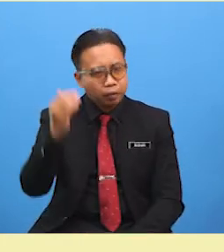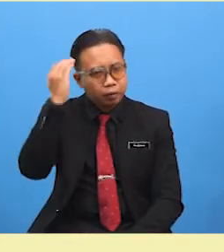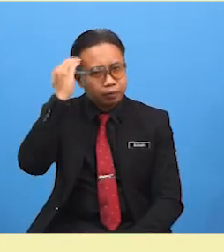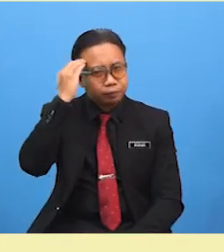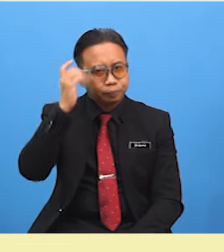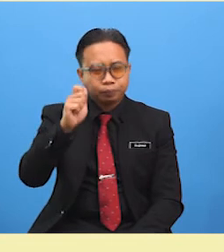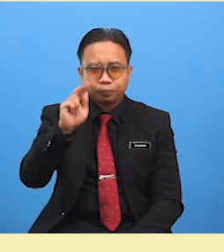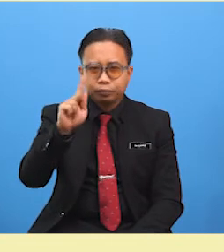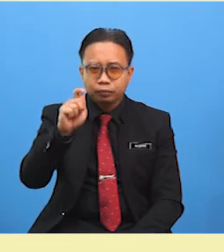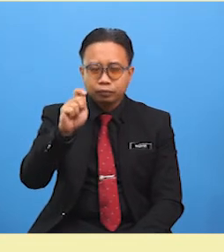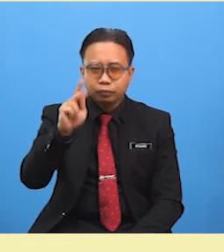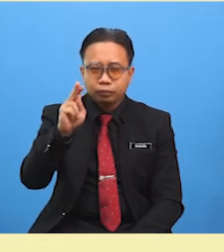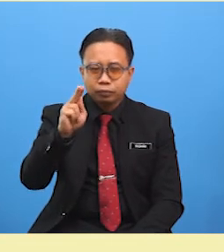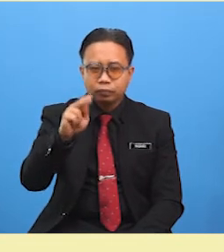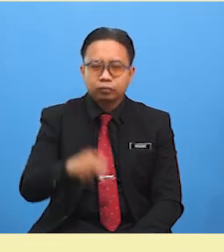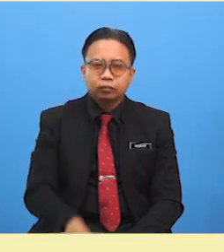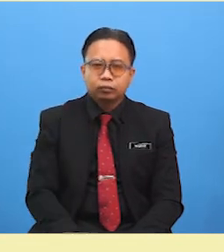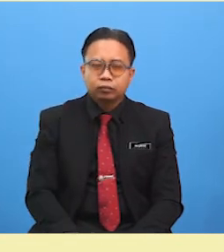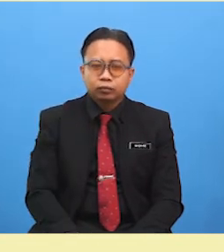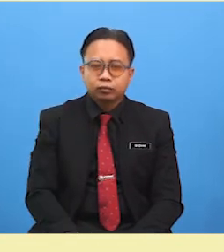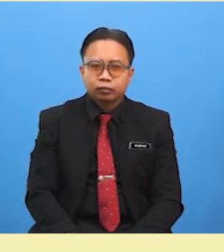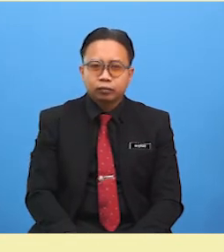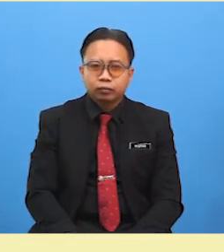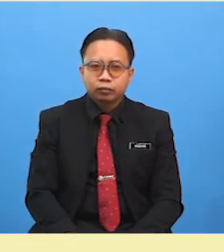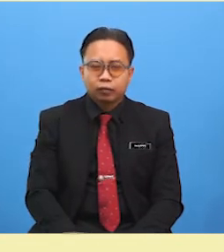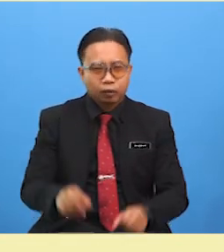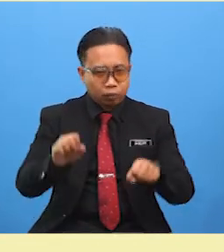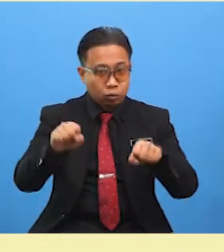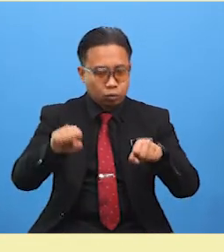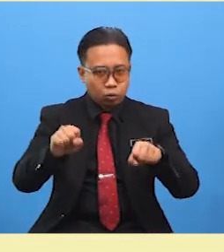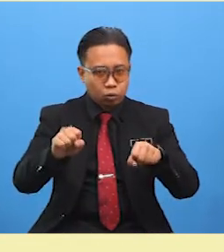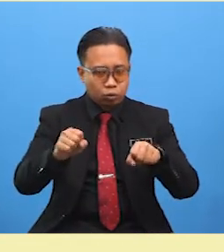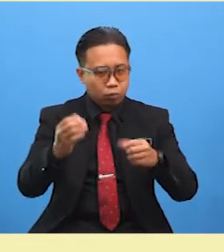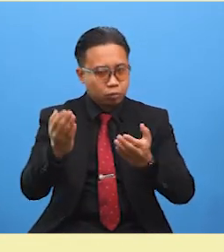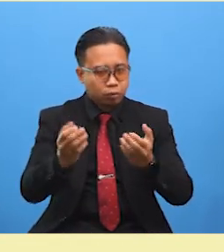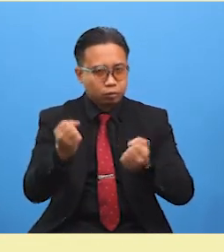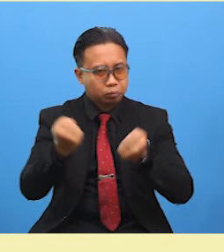Do you know that tuk-tuk is known for their revving motors,